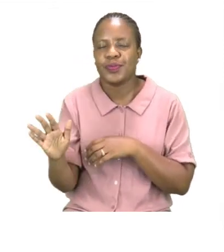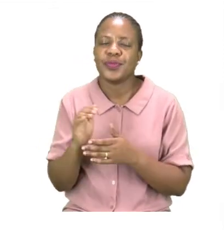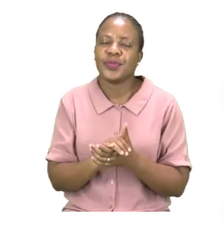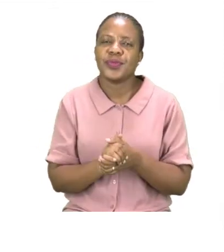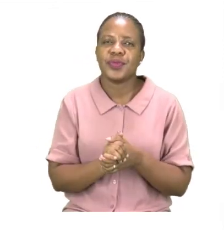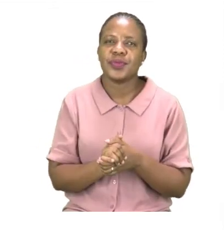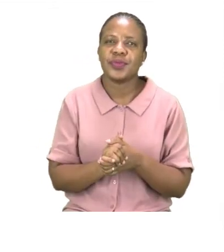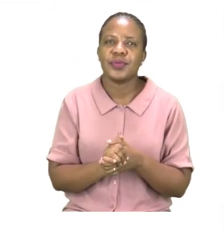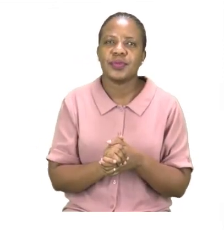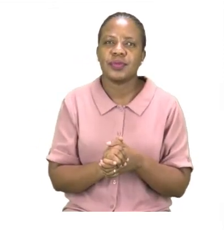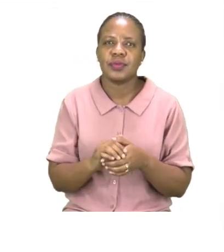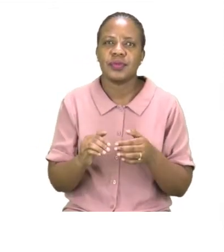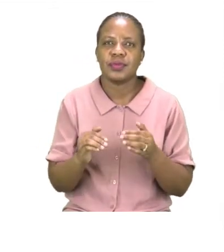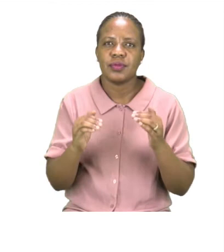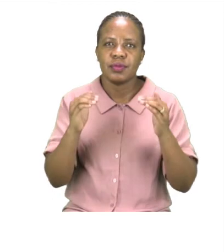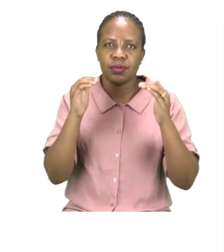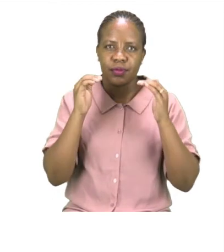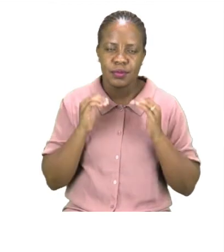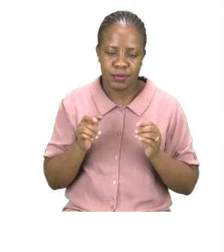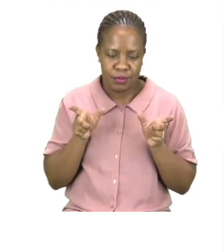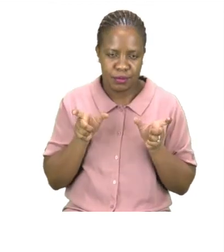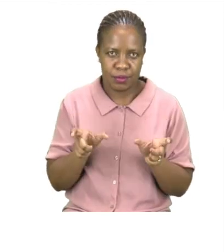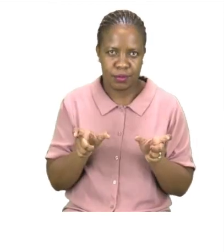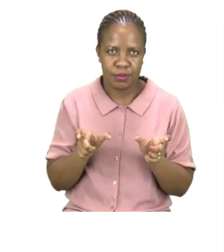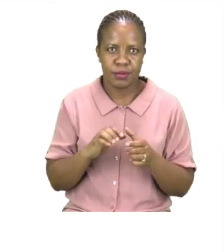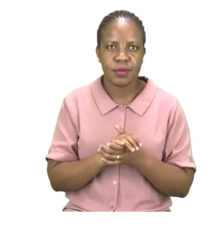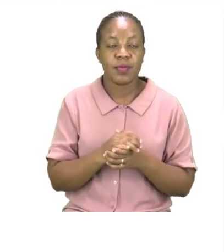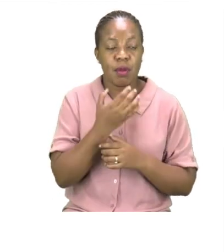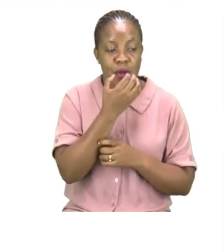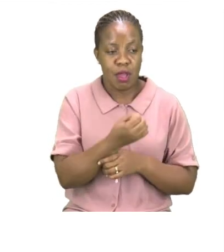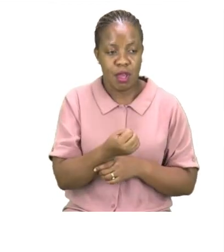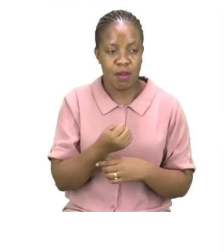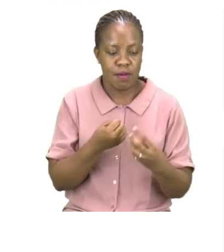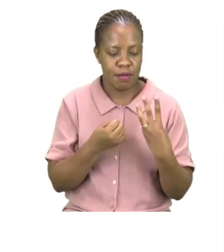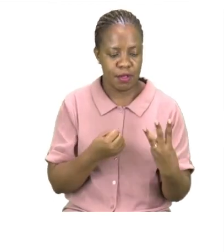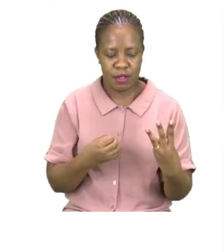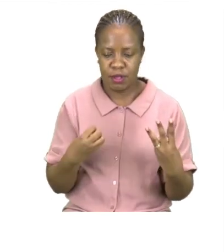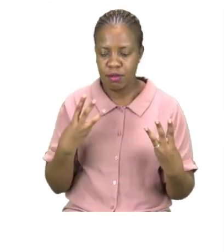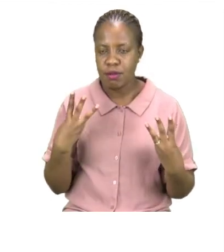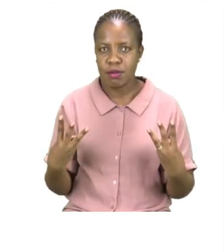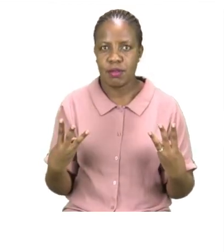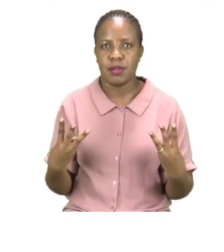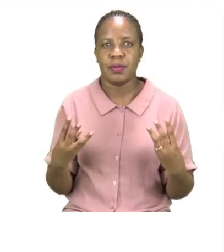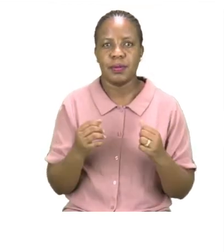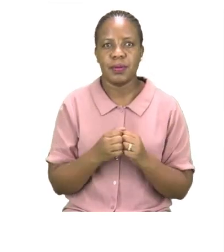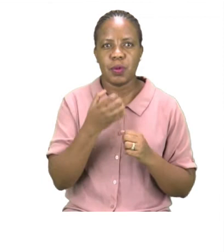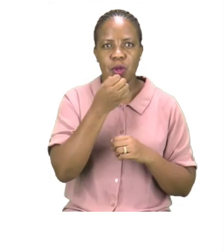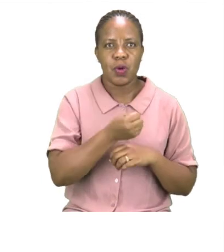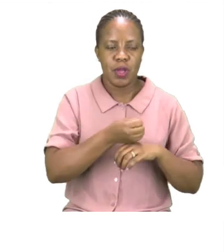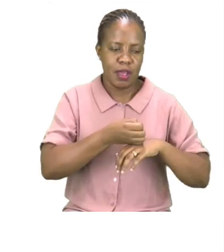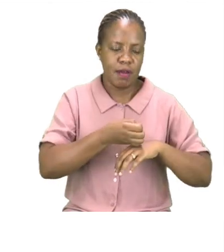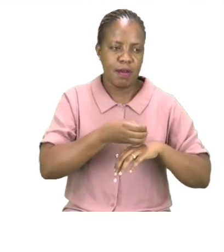The next one at the bottom has three. It has a cup, a bottle and